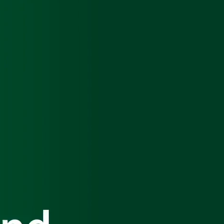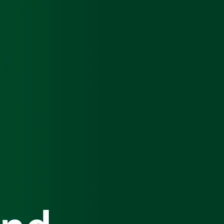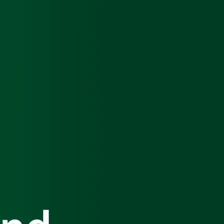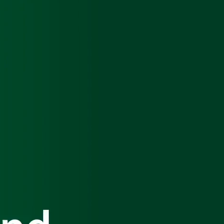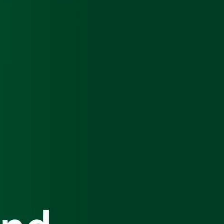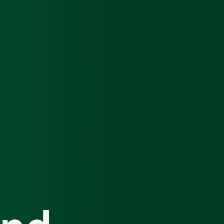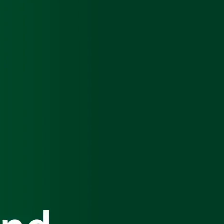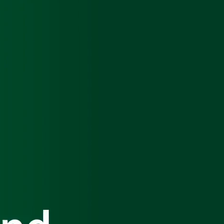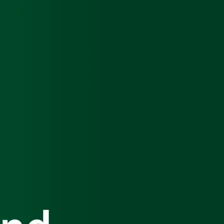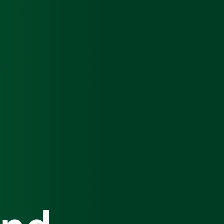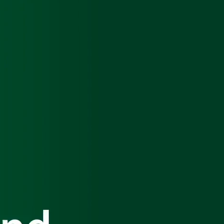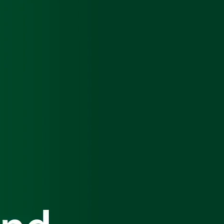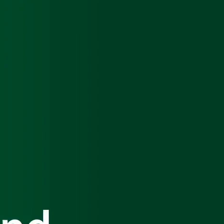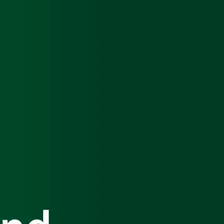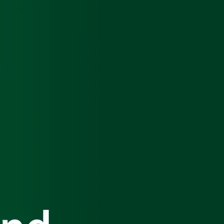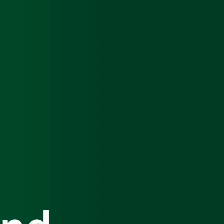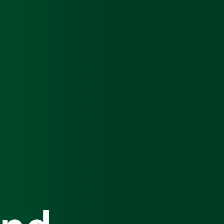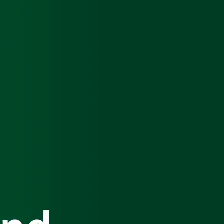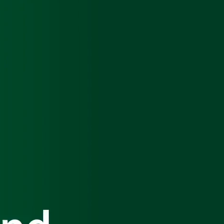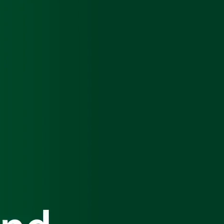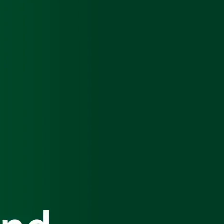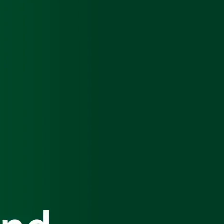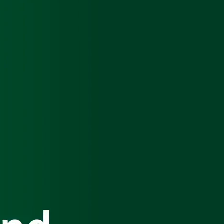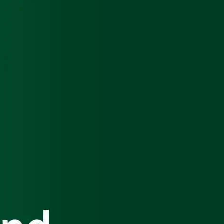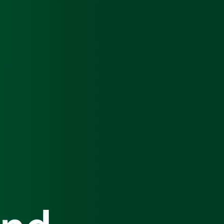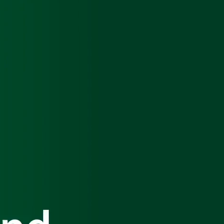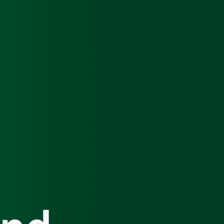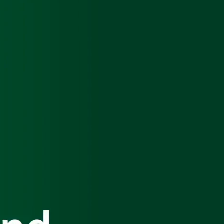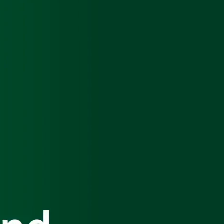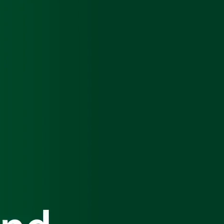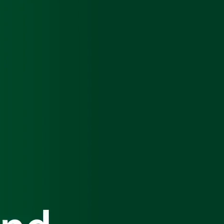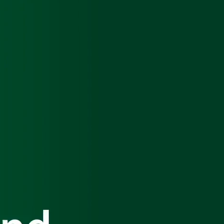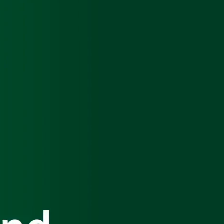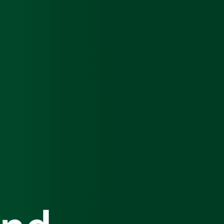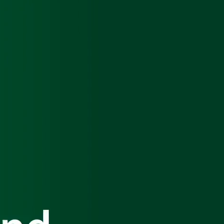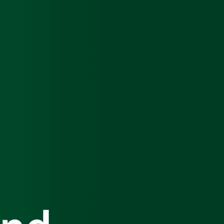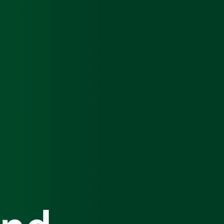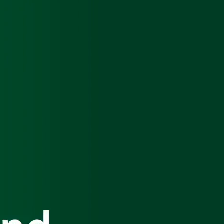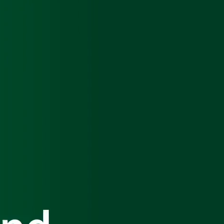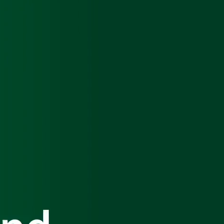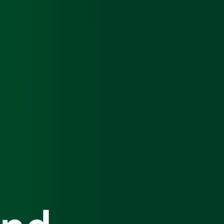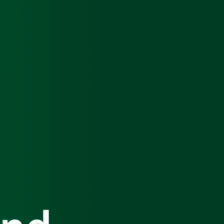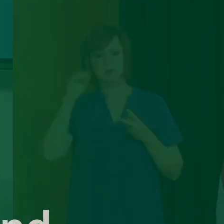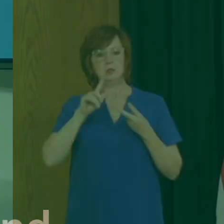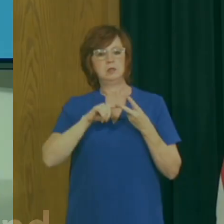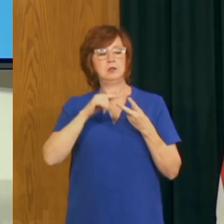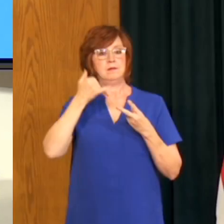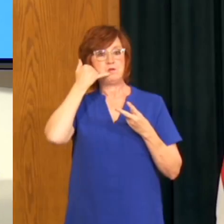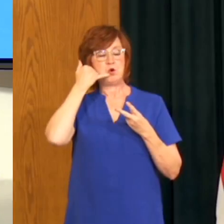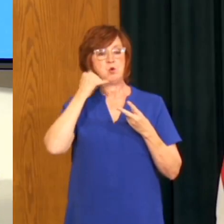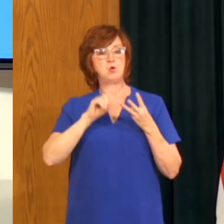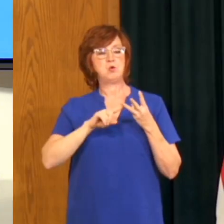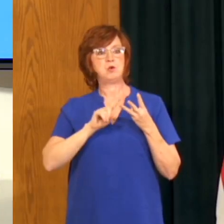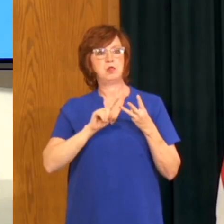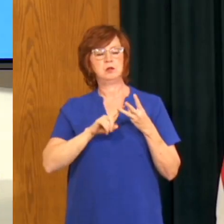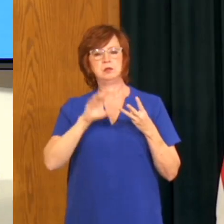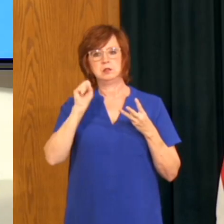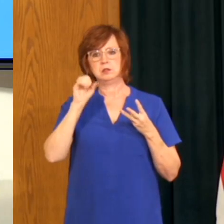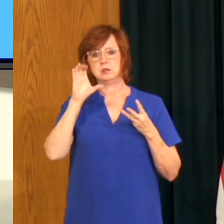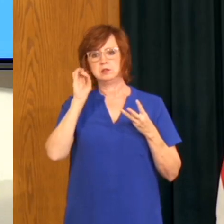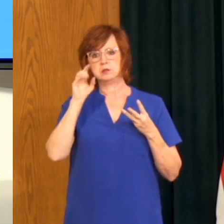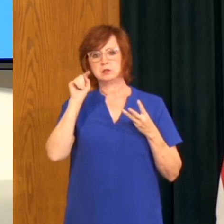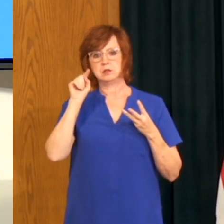Legislative Building in Regina, we have Premier Scott Moe and Dr. Saqib Shahab. Joining us over the line from Saskatoon is